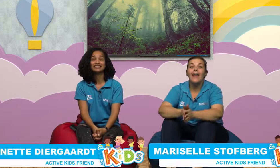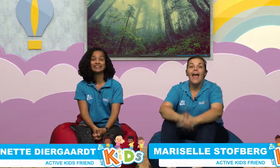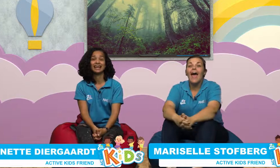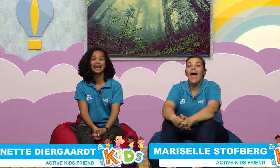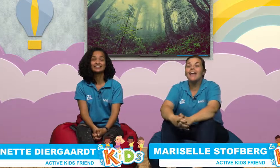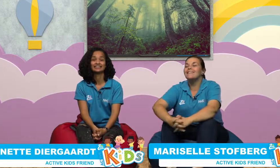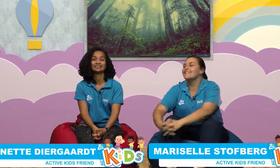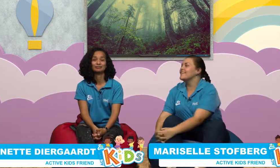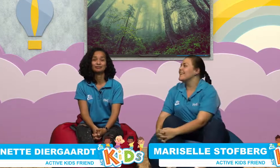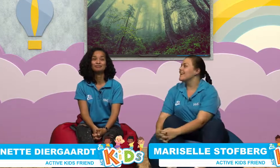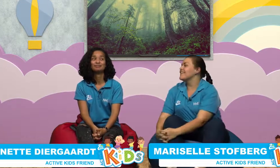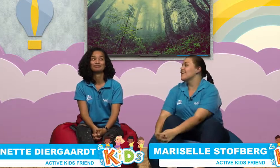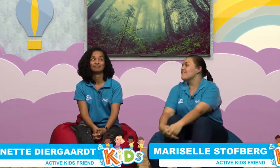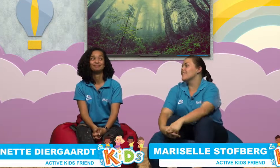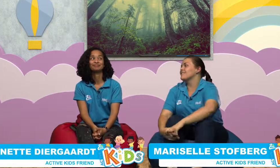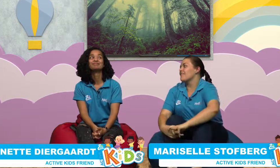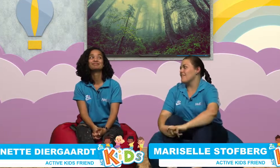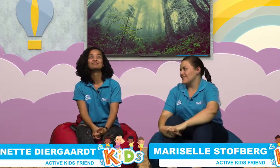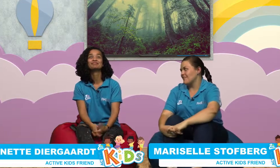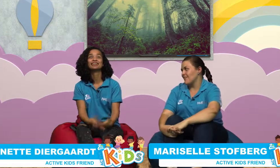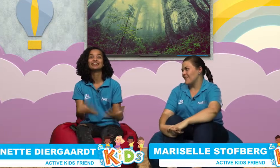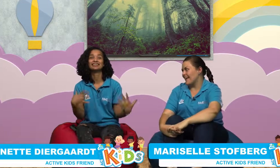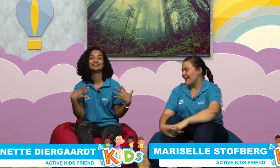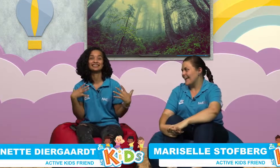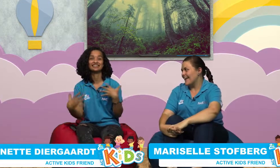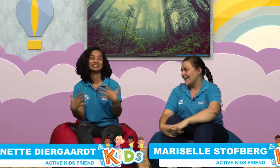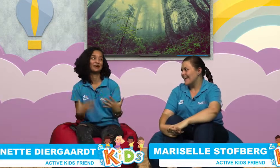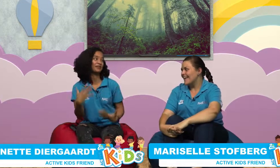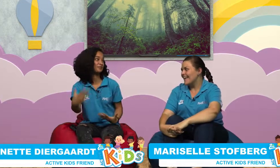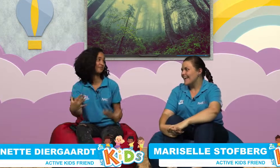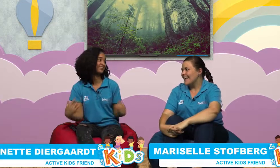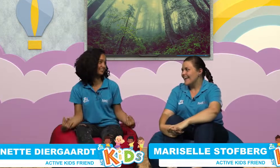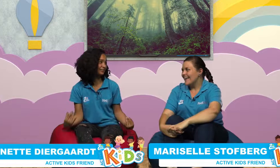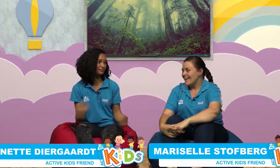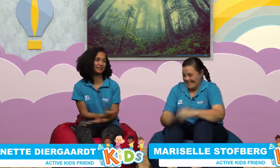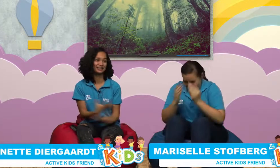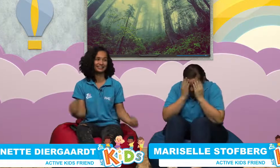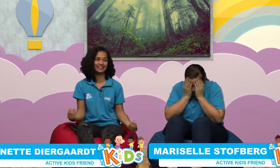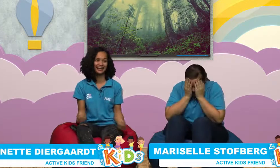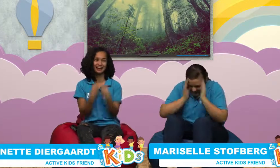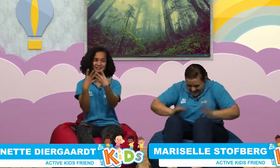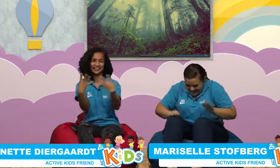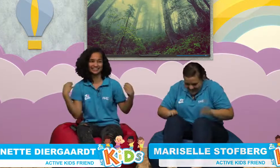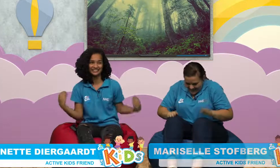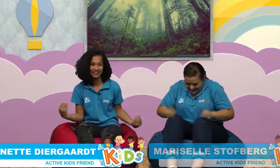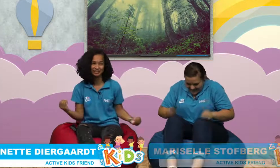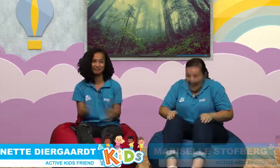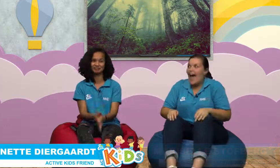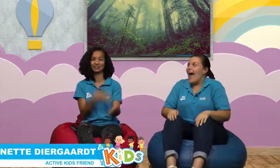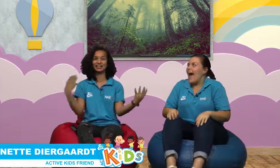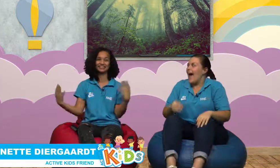week. And Ginny, can you tell our friends what our theme is for the week? You know, they won't believe it because it's like a